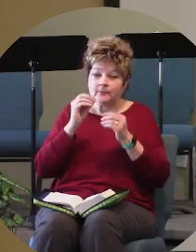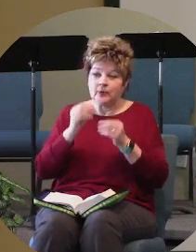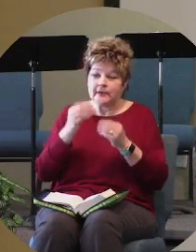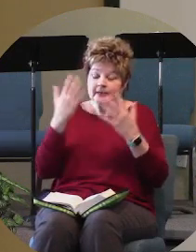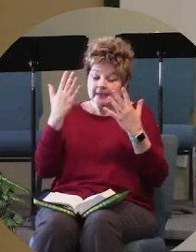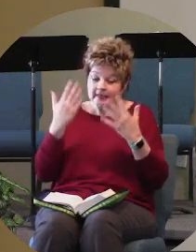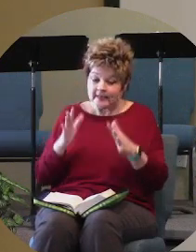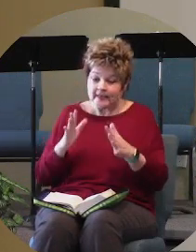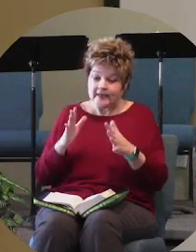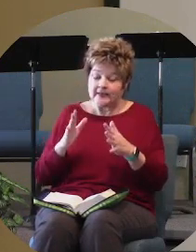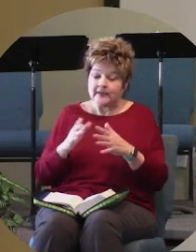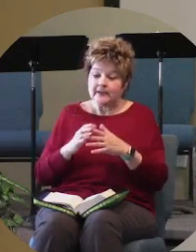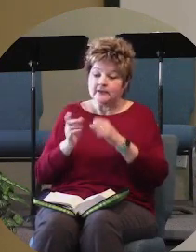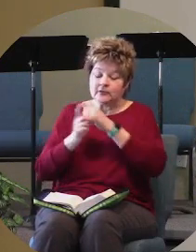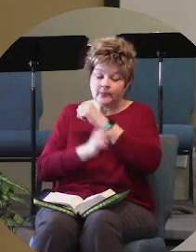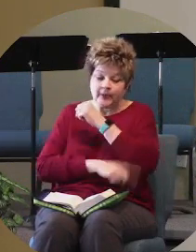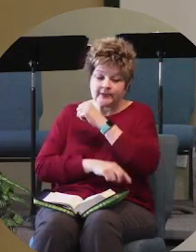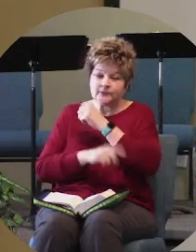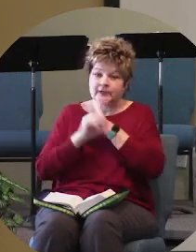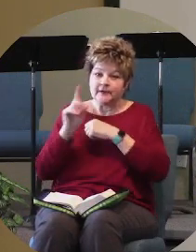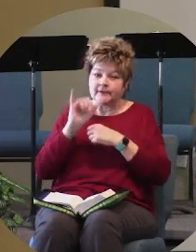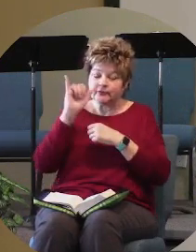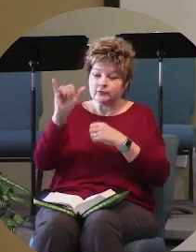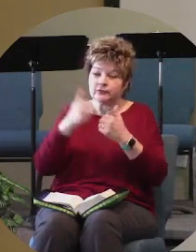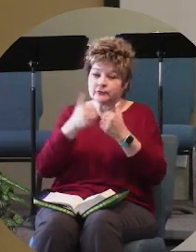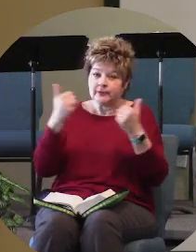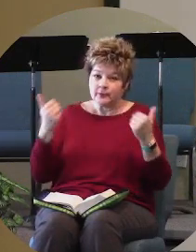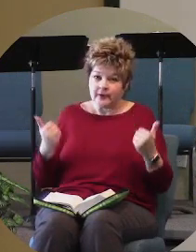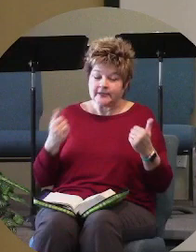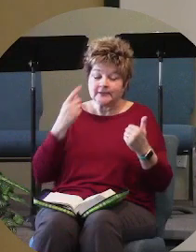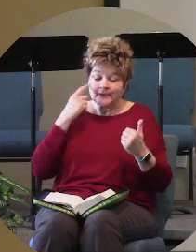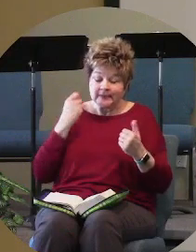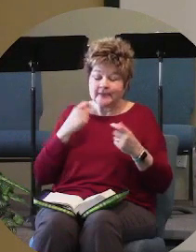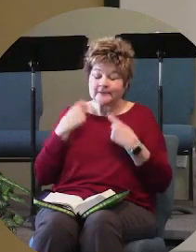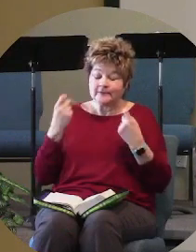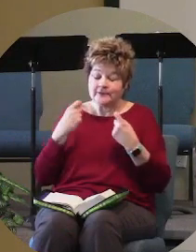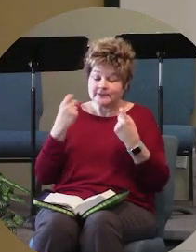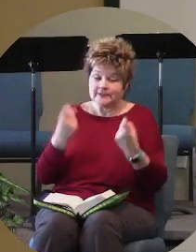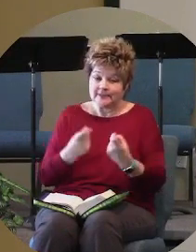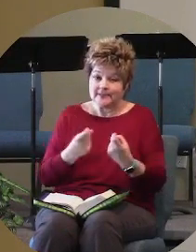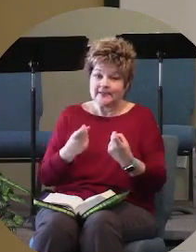the consequences of eternal separation because of our sin.